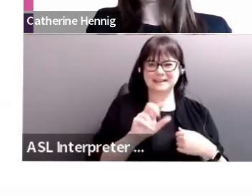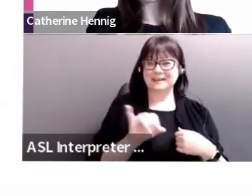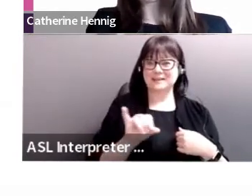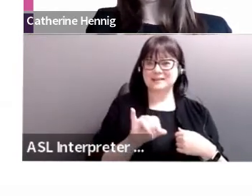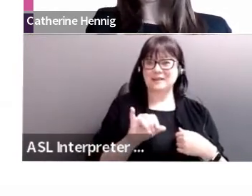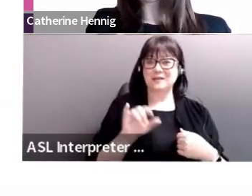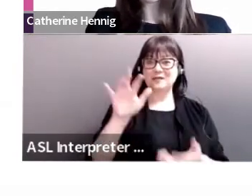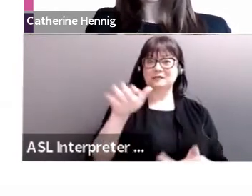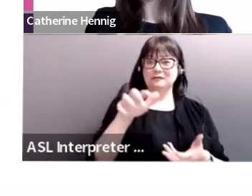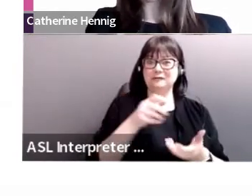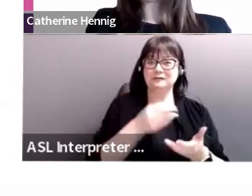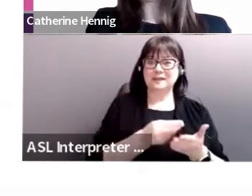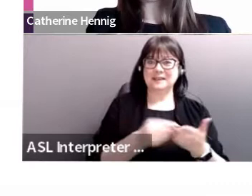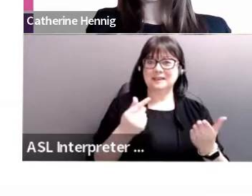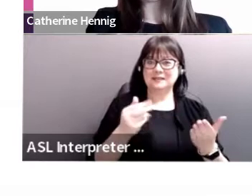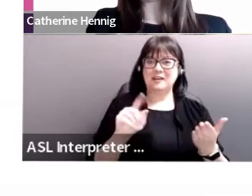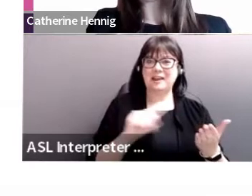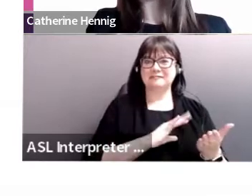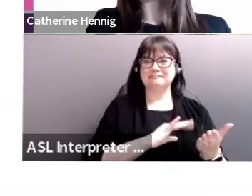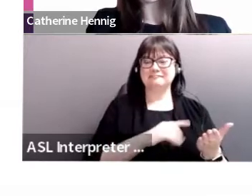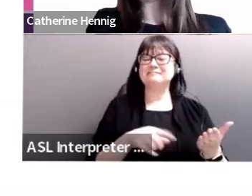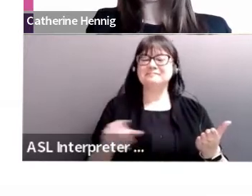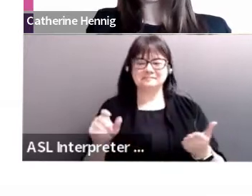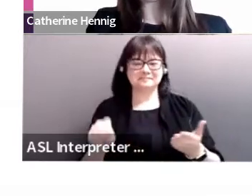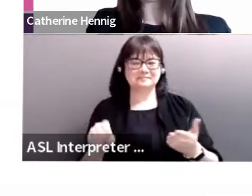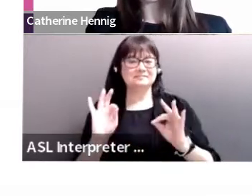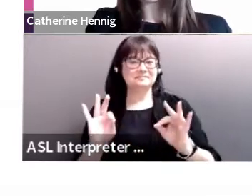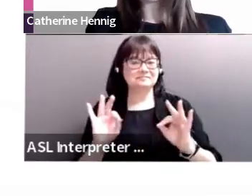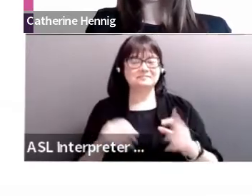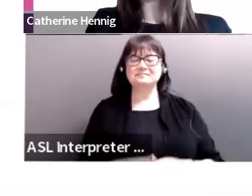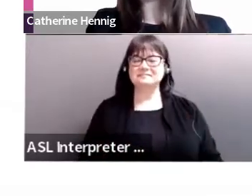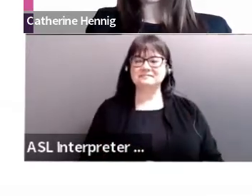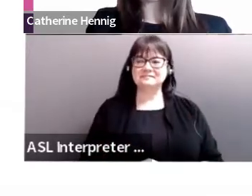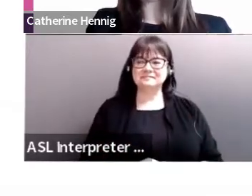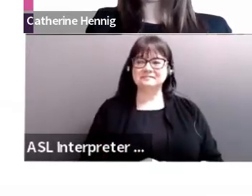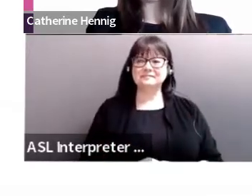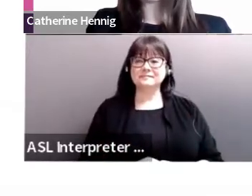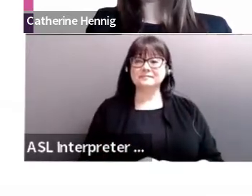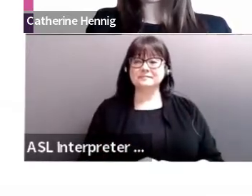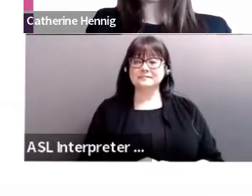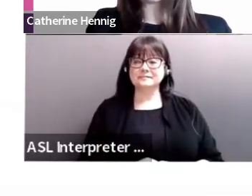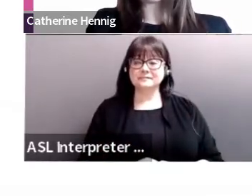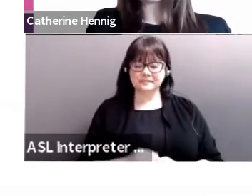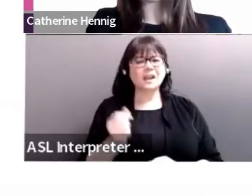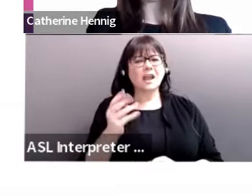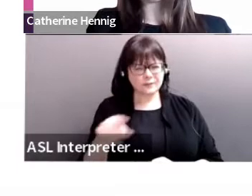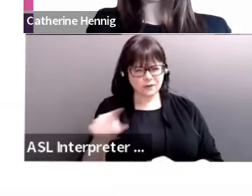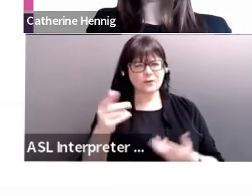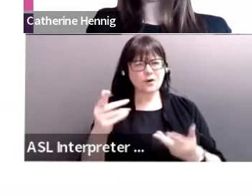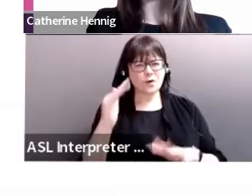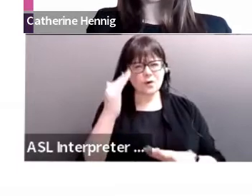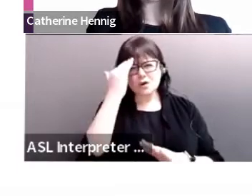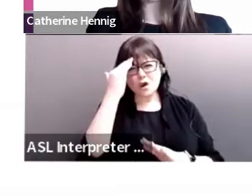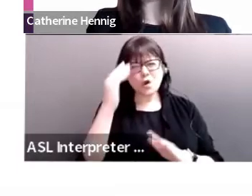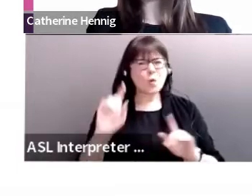well. Perfect, amazing. So a couple of you have a little bit of background on what's out there, and you've been able